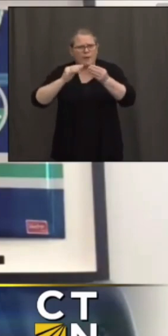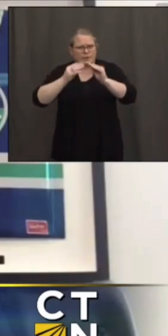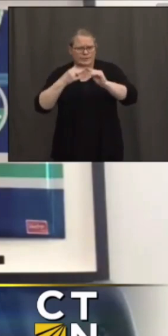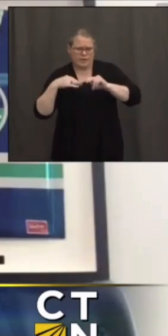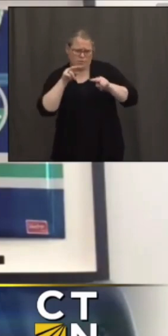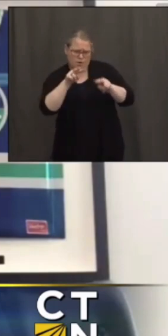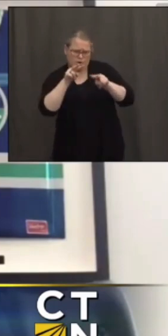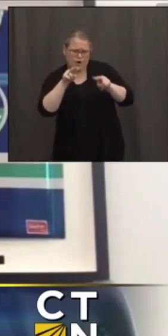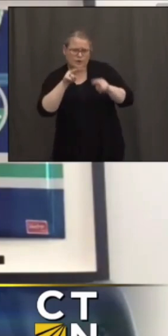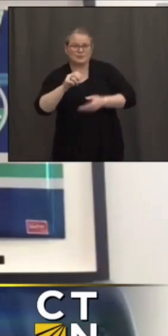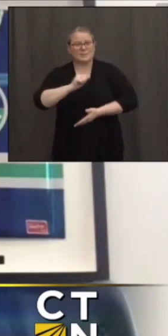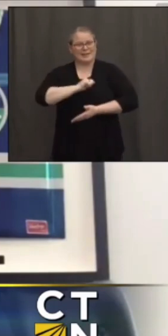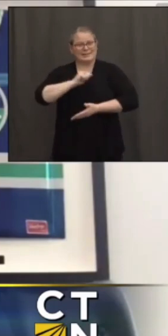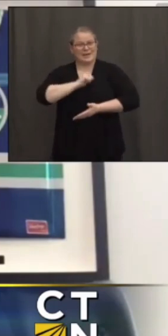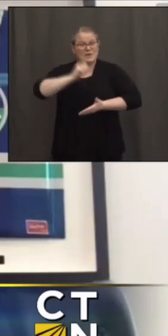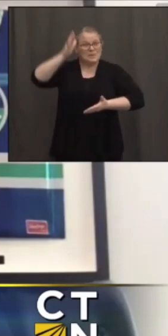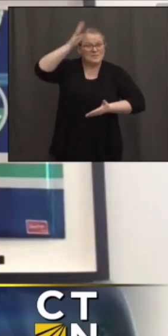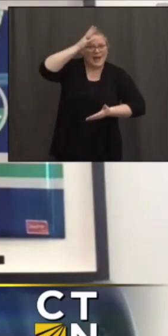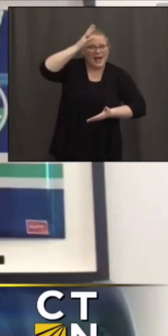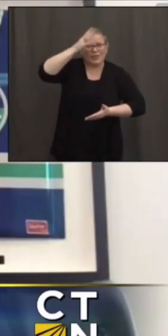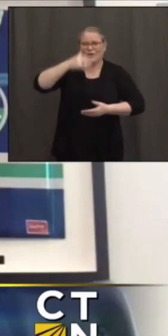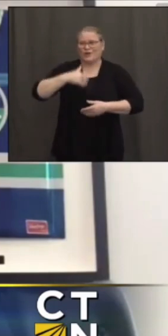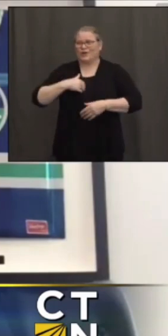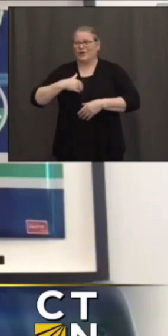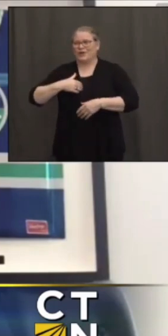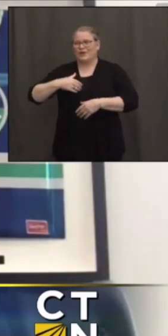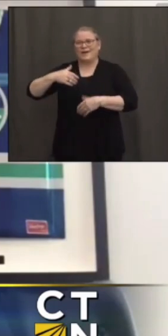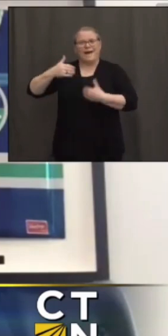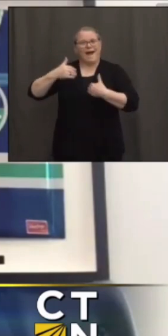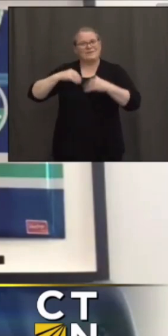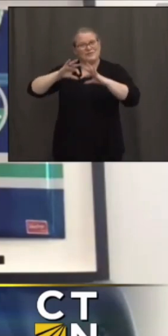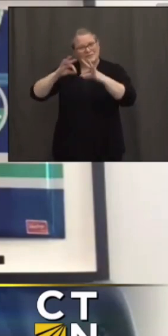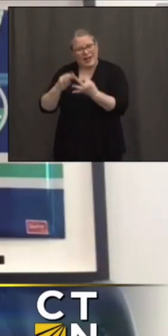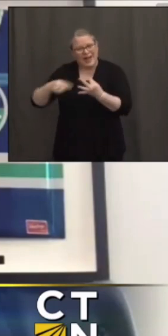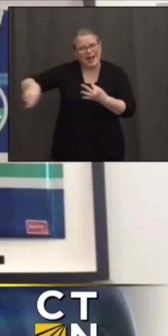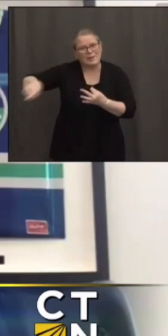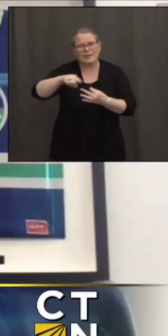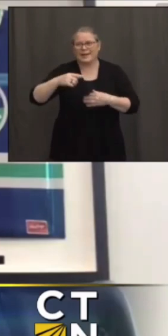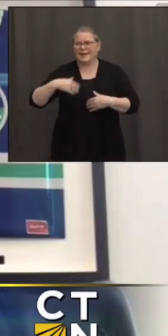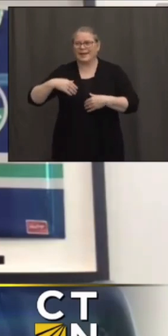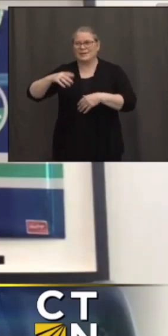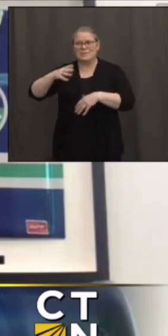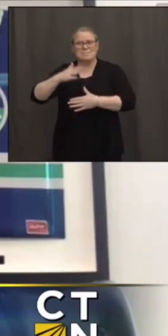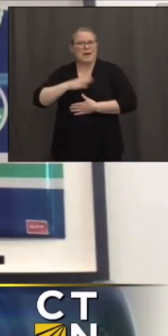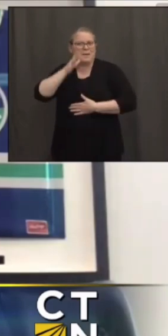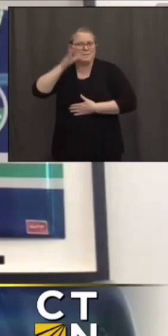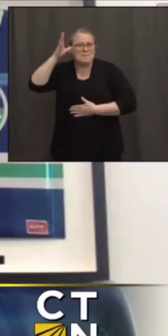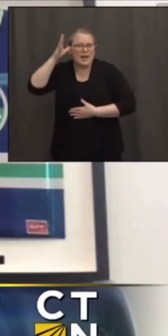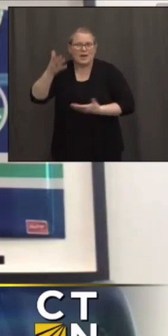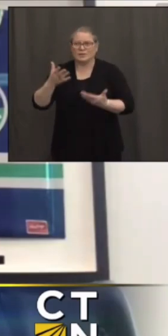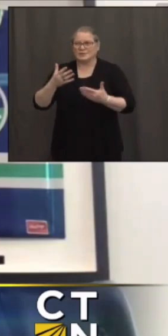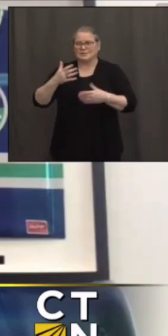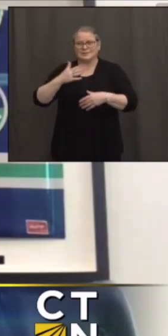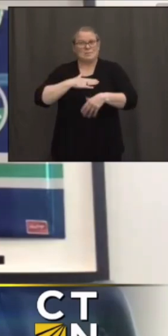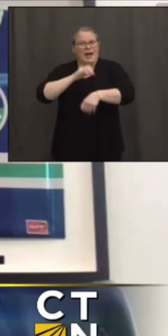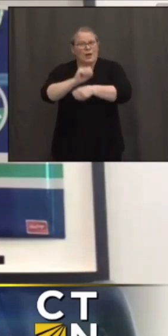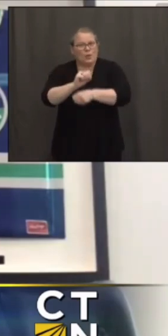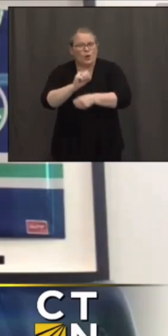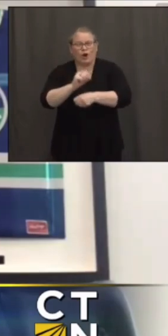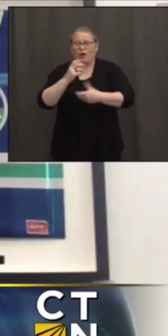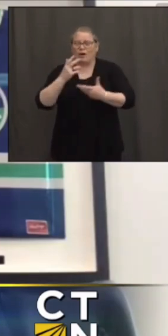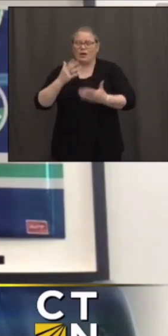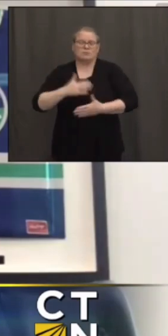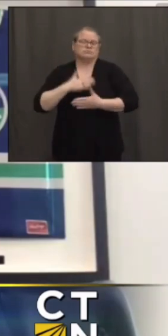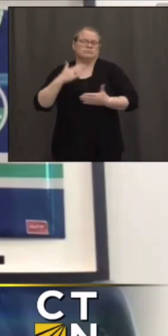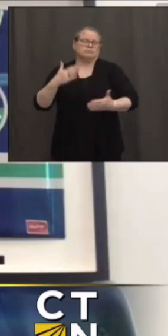company, I'm excited to be here today and to hear this news. It's the Yard Goats. We've always said it's been more